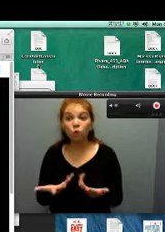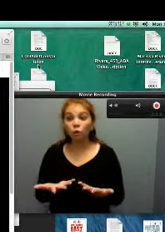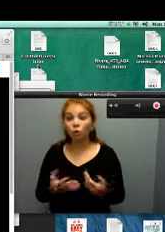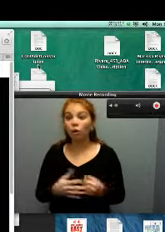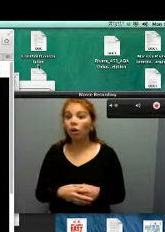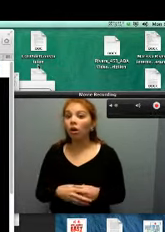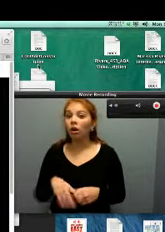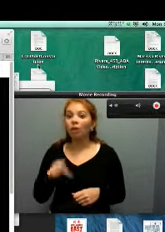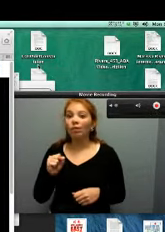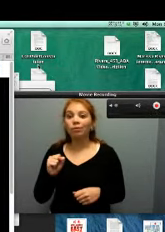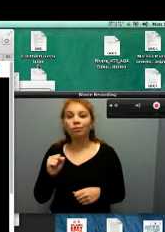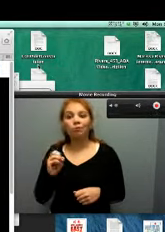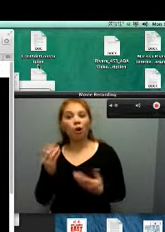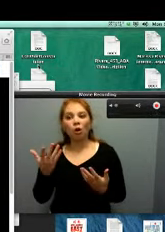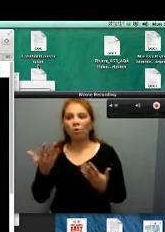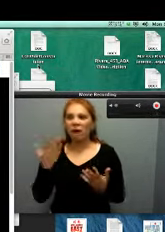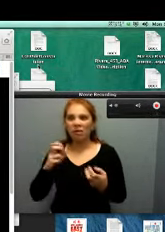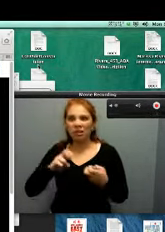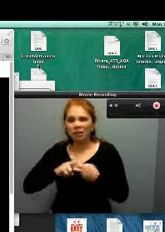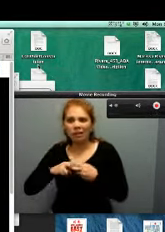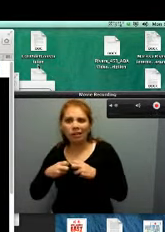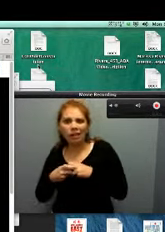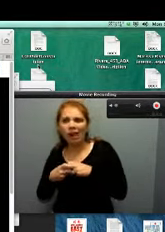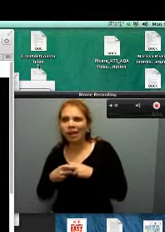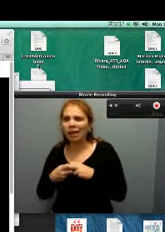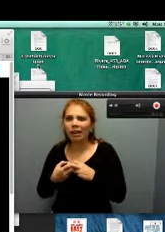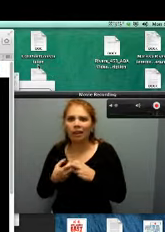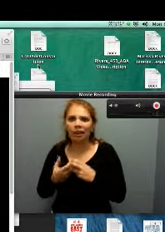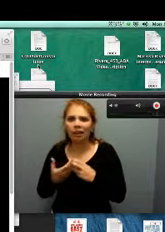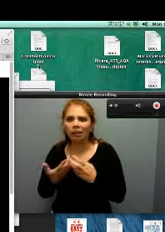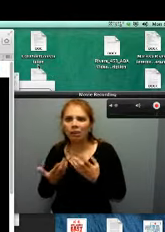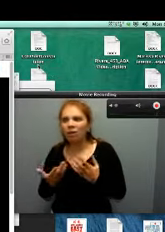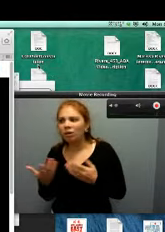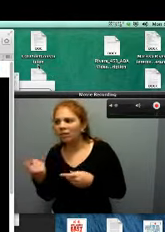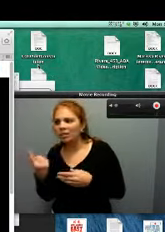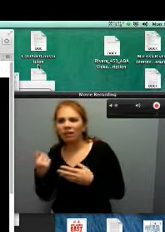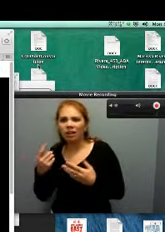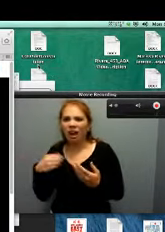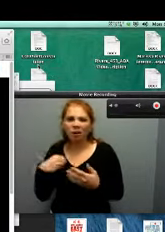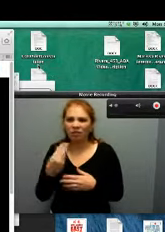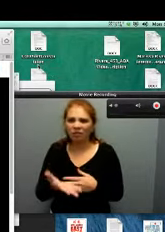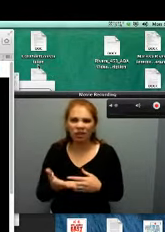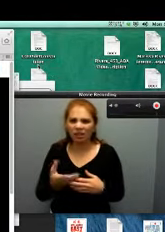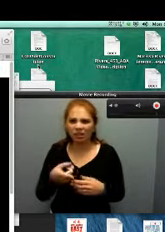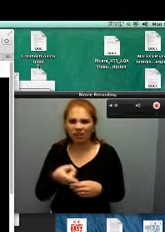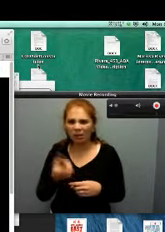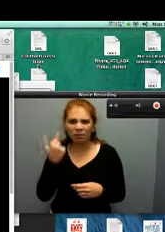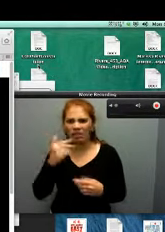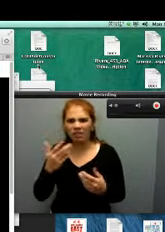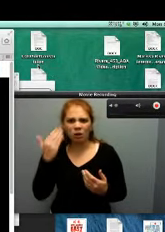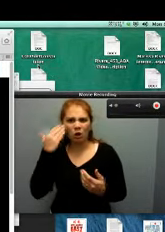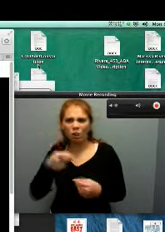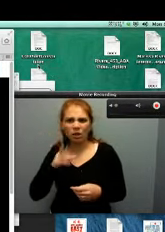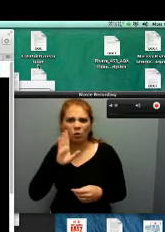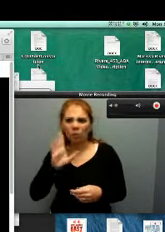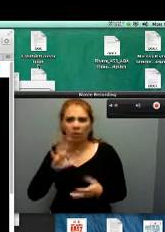oh, I can't give it to him because I know he'll mess it up.